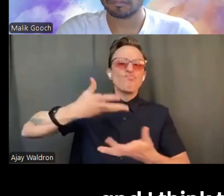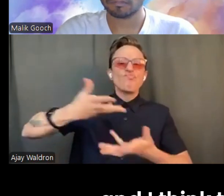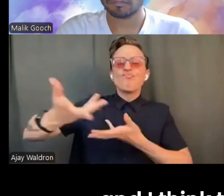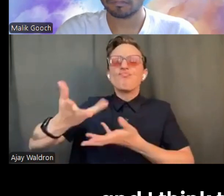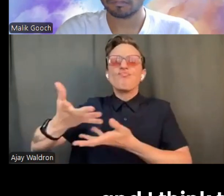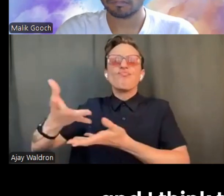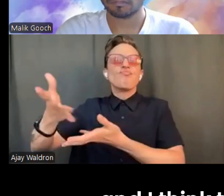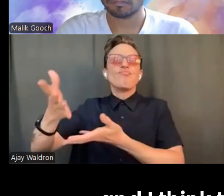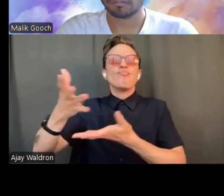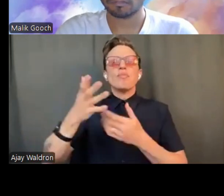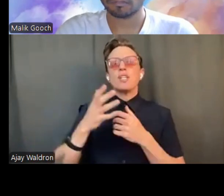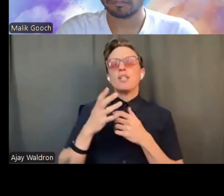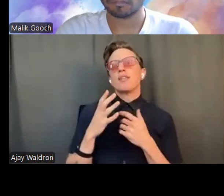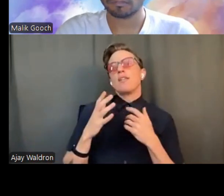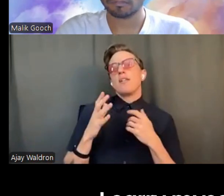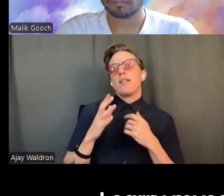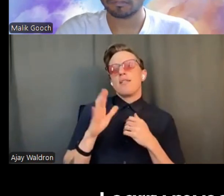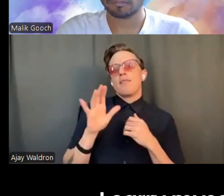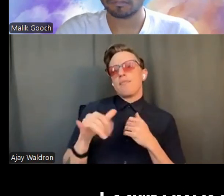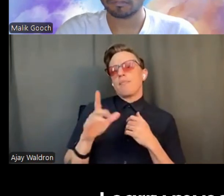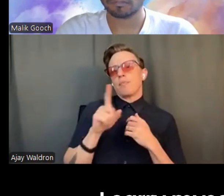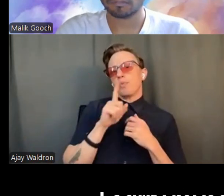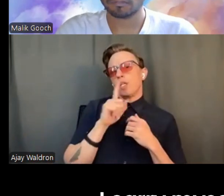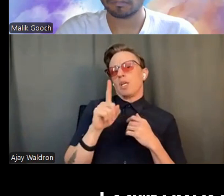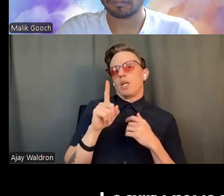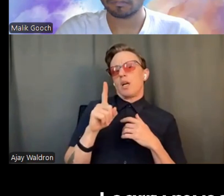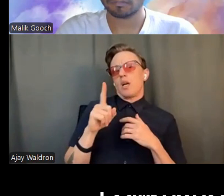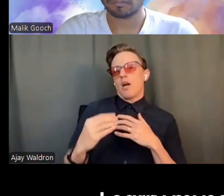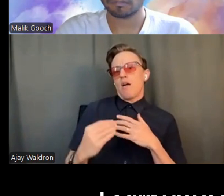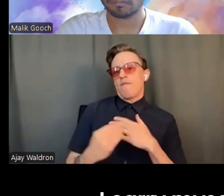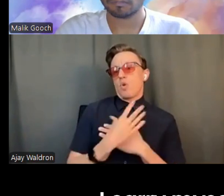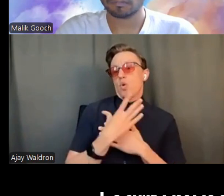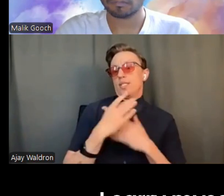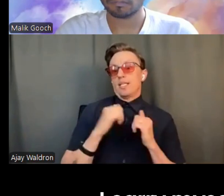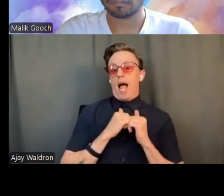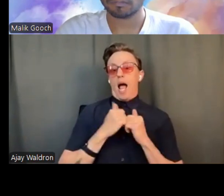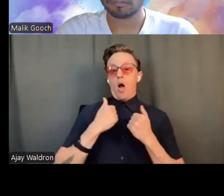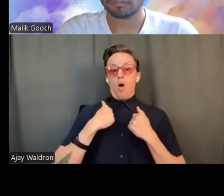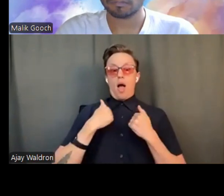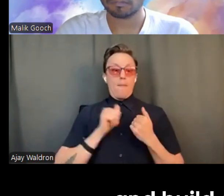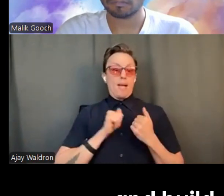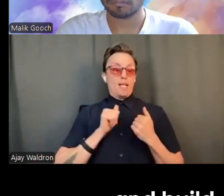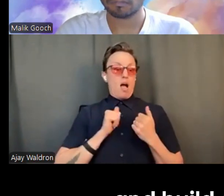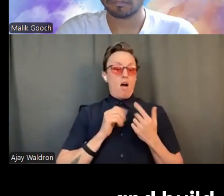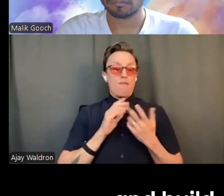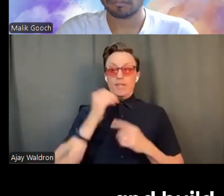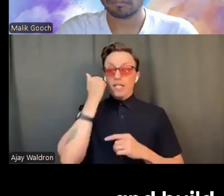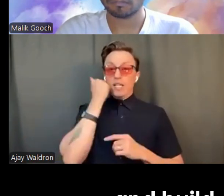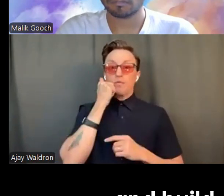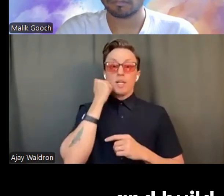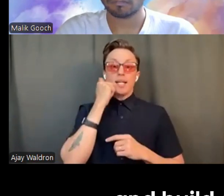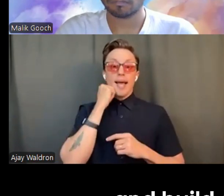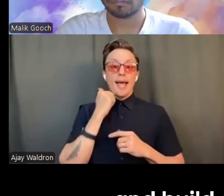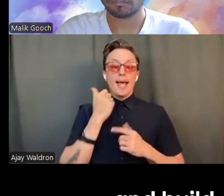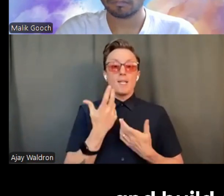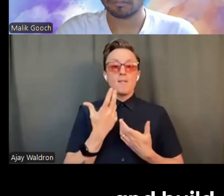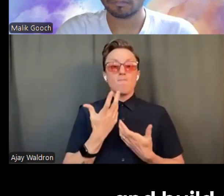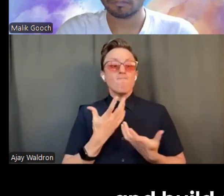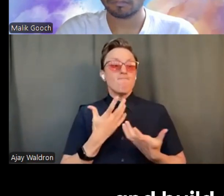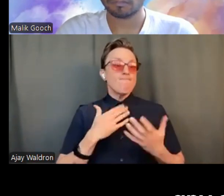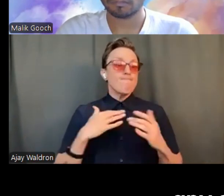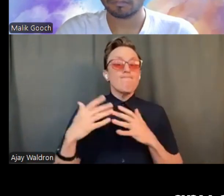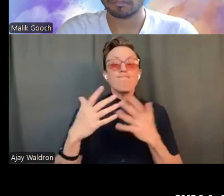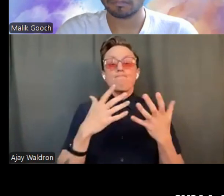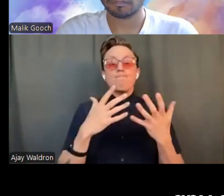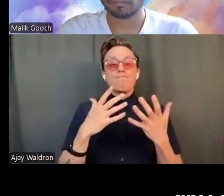really affected the way I carry myself and the way I build my days and build out planning for myself